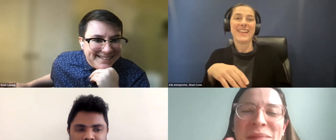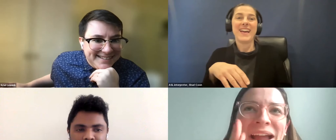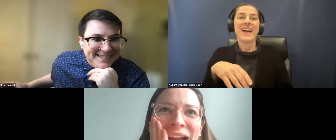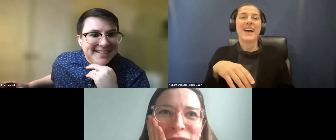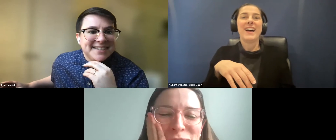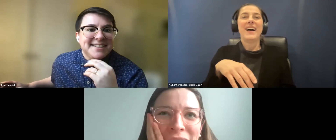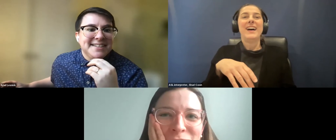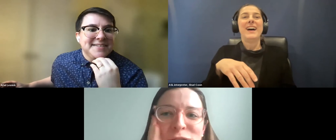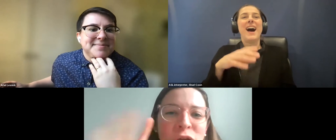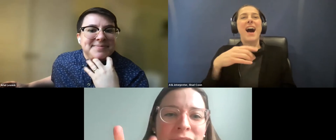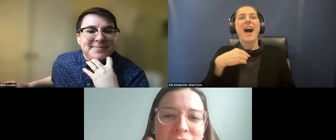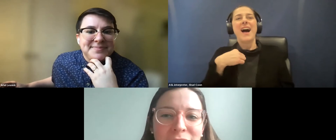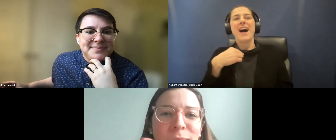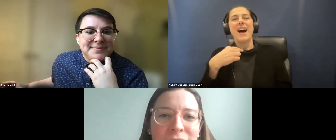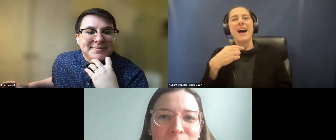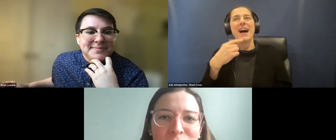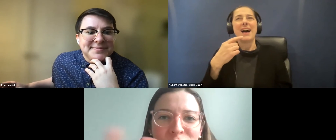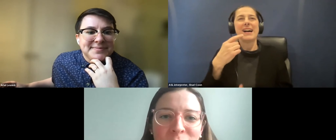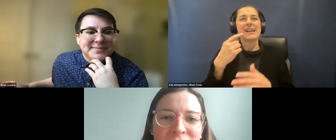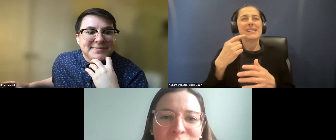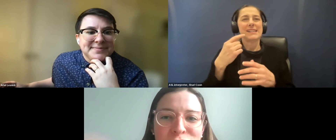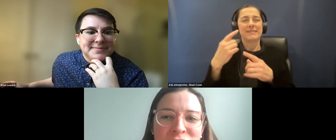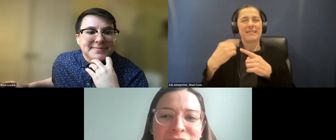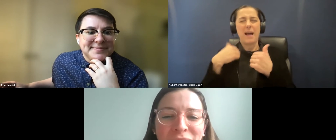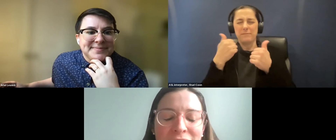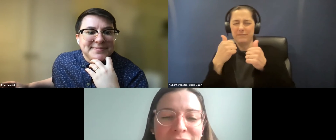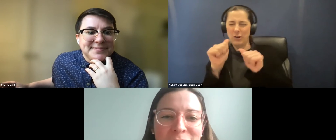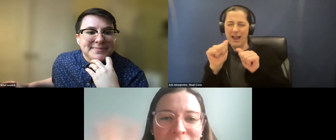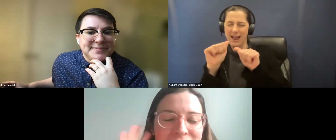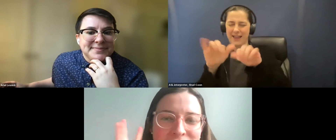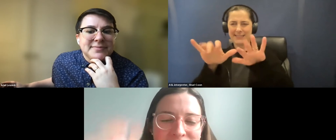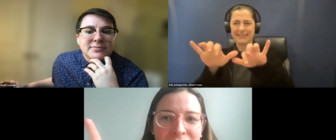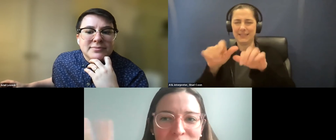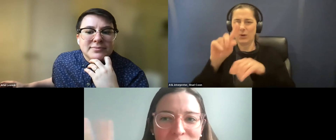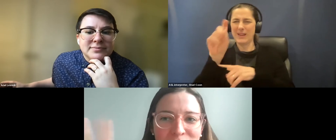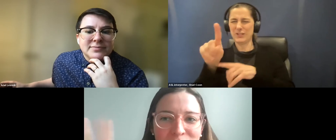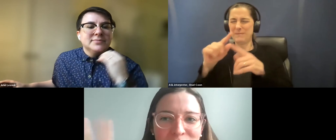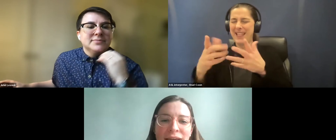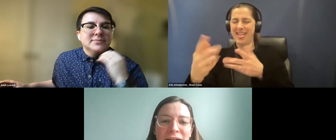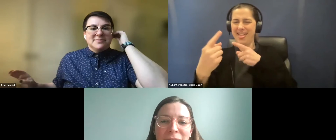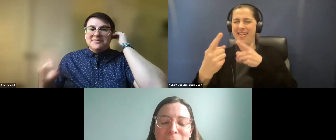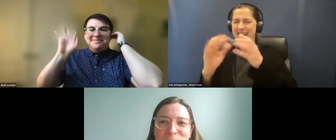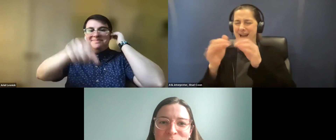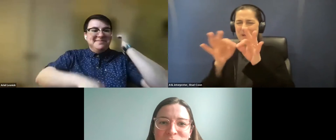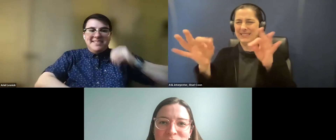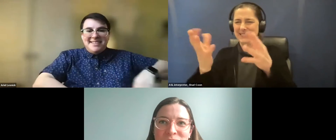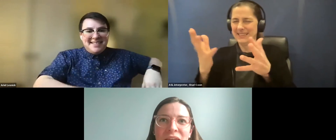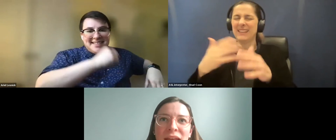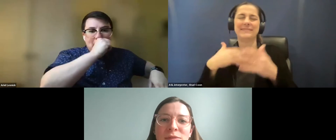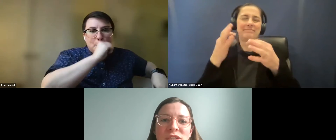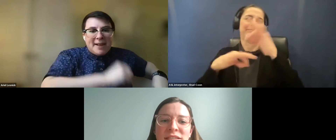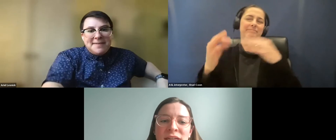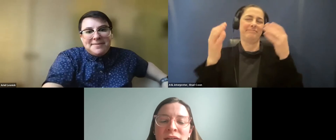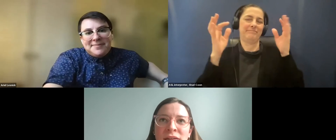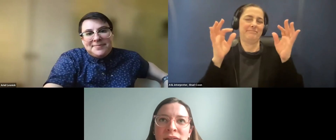think I've been trying to like write up a formulated question in writing, but like it's not working out. And